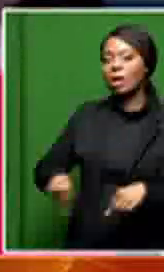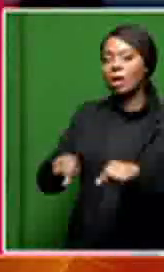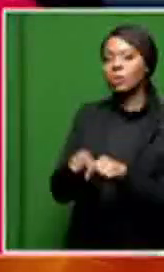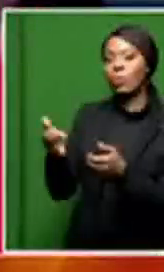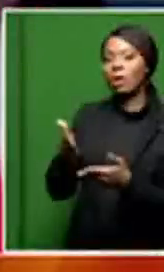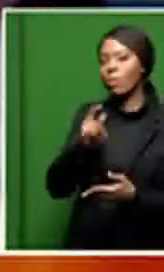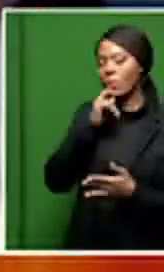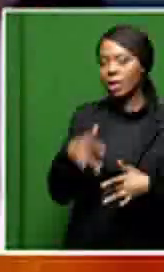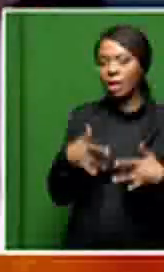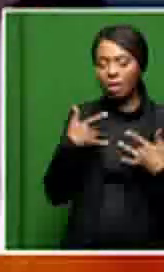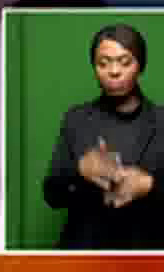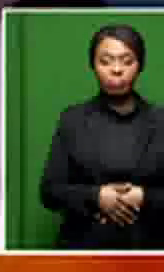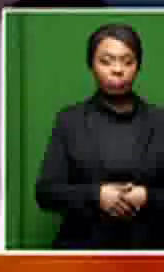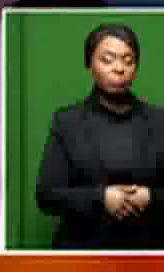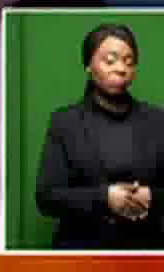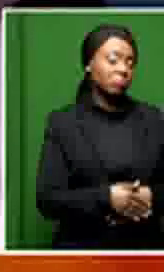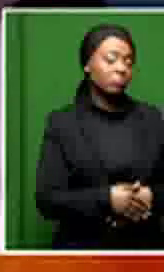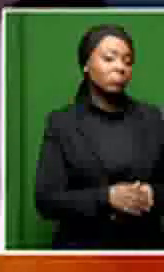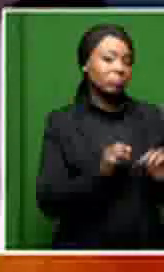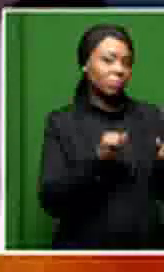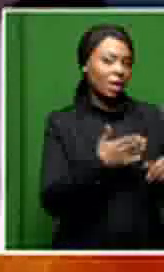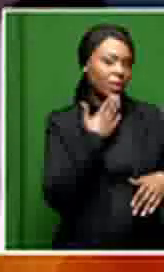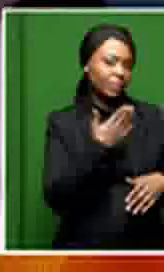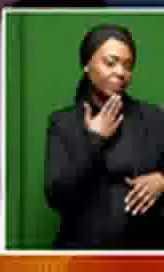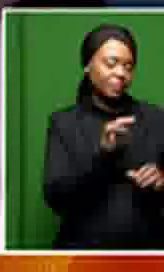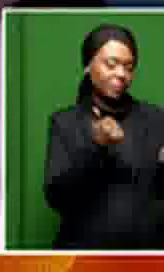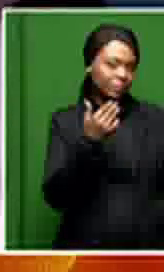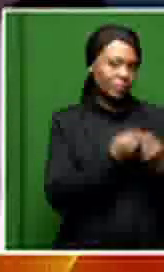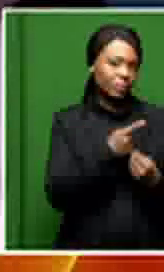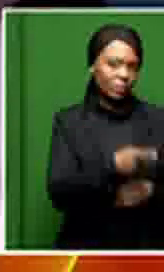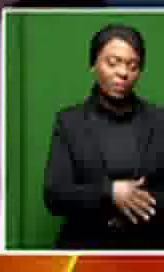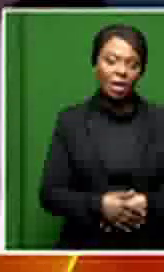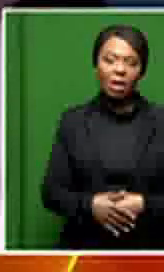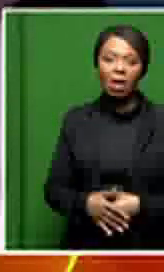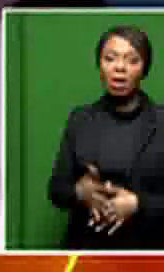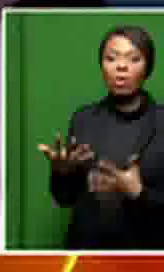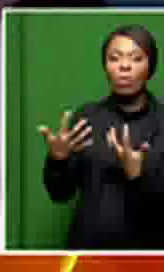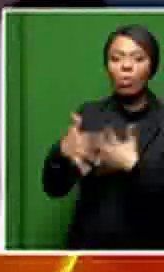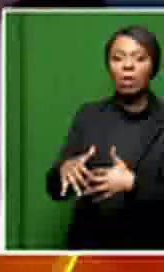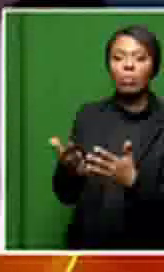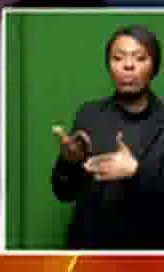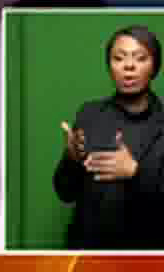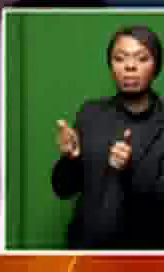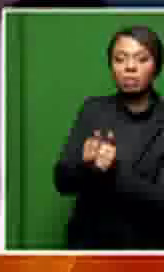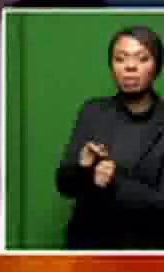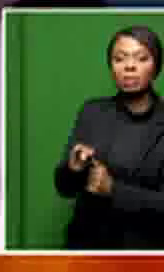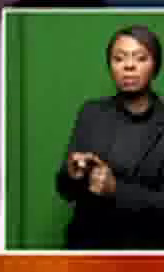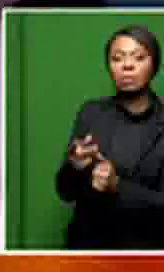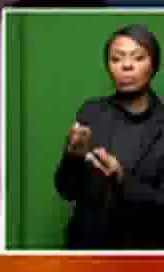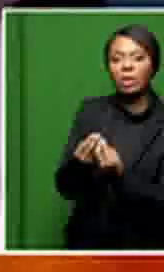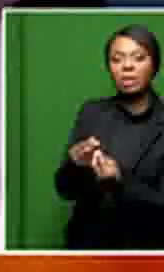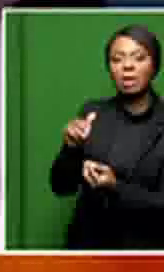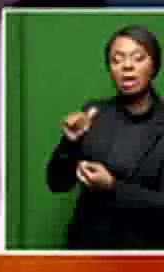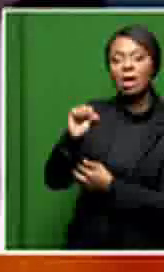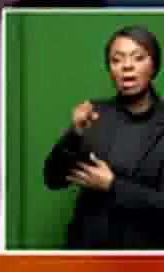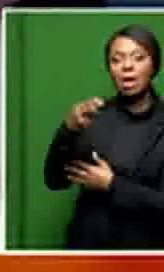Great to be with you, brother. Let's start with what brought about this collaboration between you and Ashwell to write this book together.